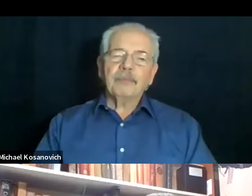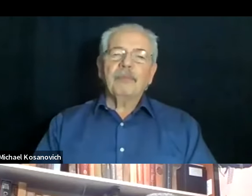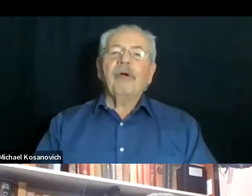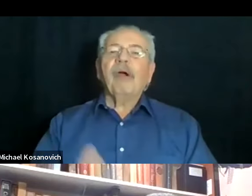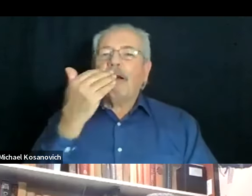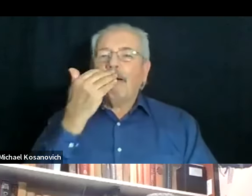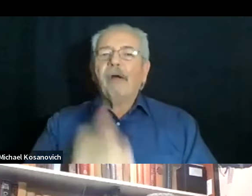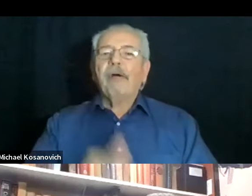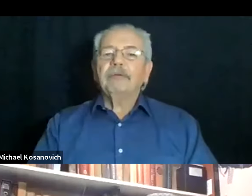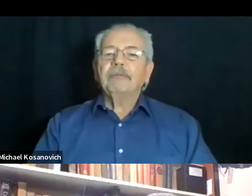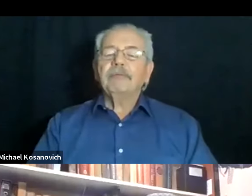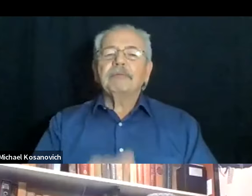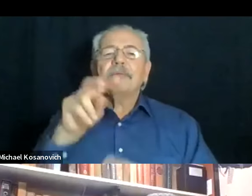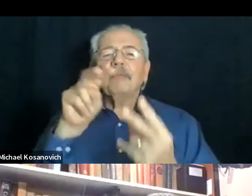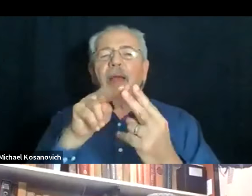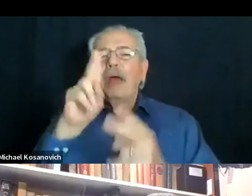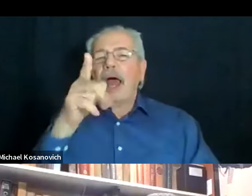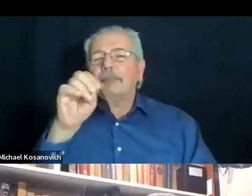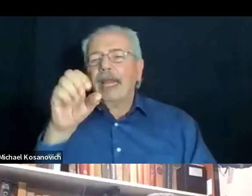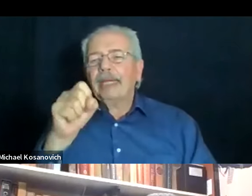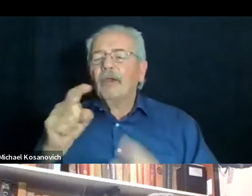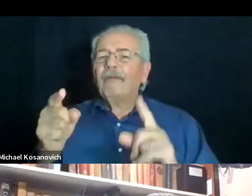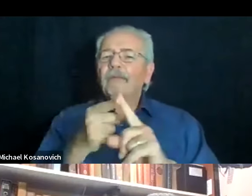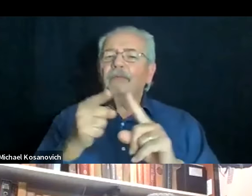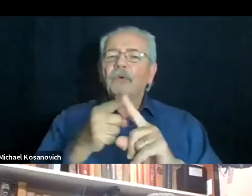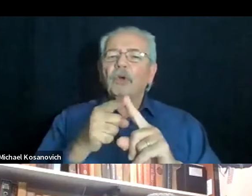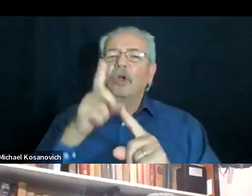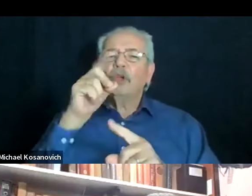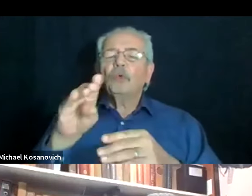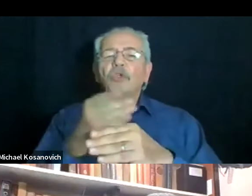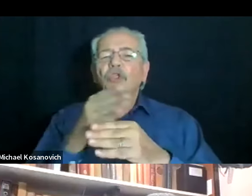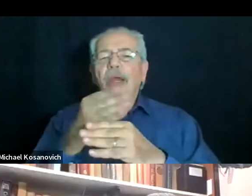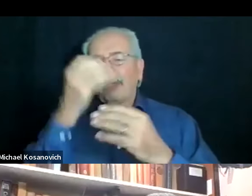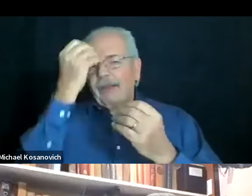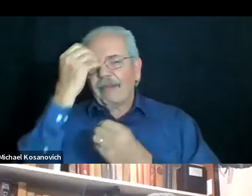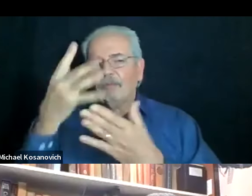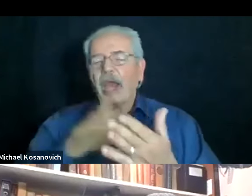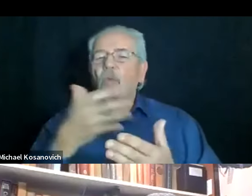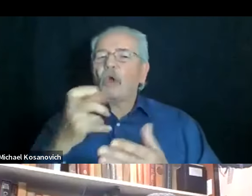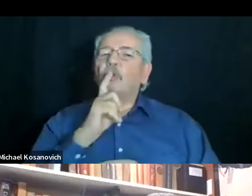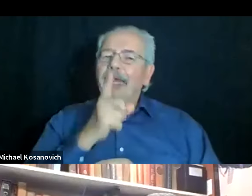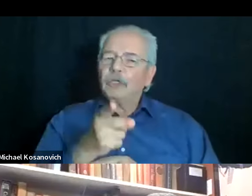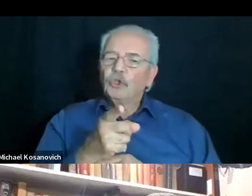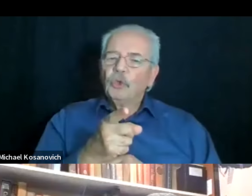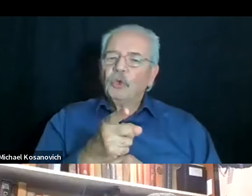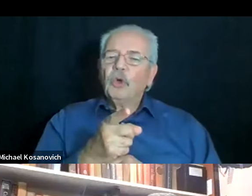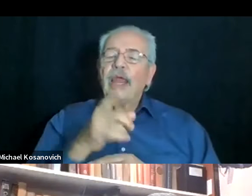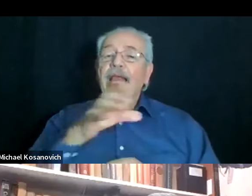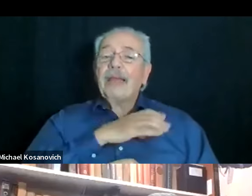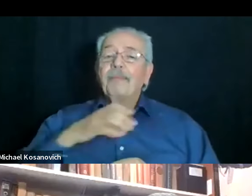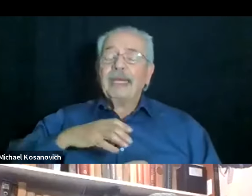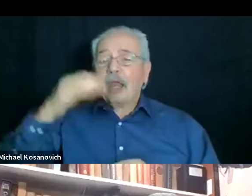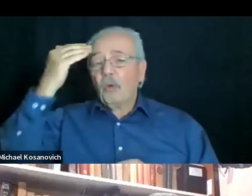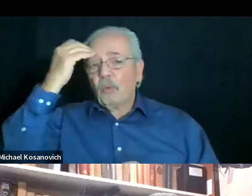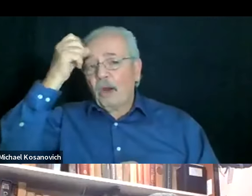Thanks, Jamie. Just a couple of updates. First, just some sharing of information. I wanted to make sure that the steering committee was aware that